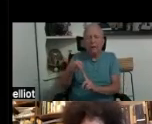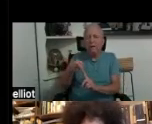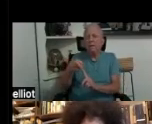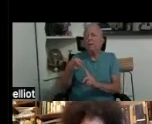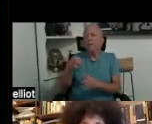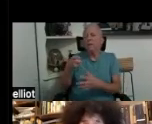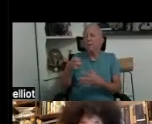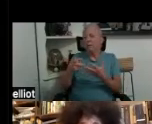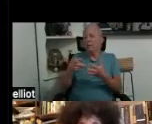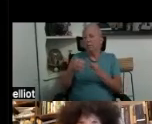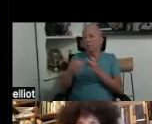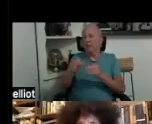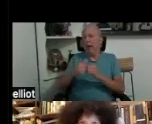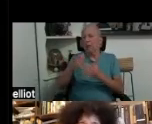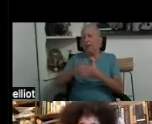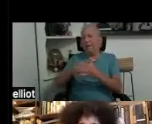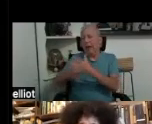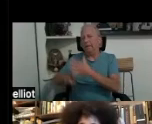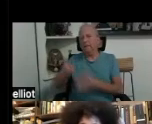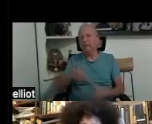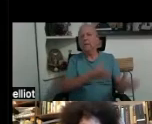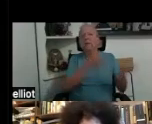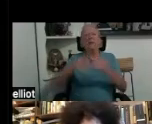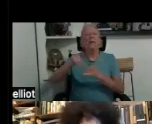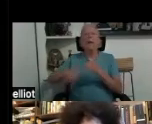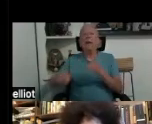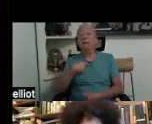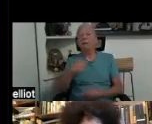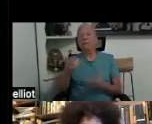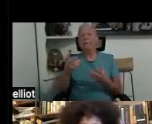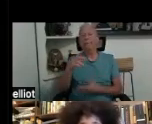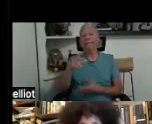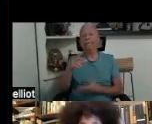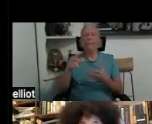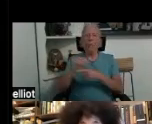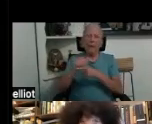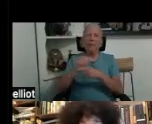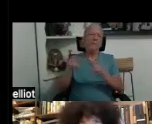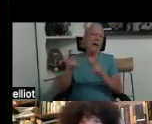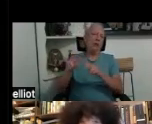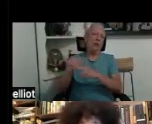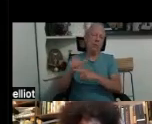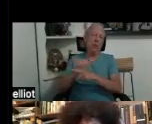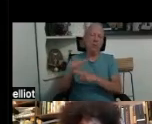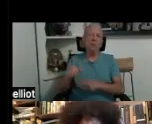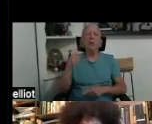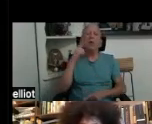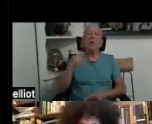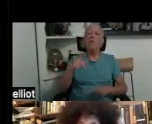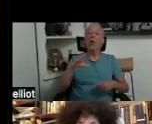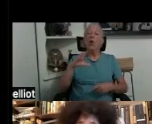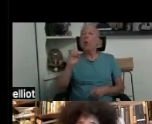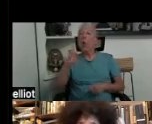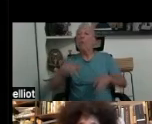organizations. Lastly, a set of practices, values, and principles. For cooperative activists,